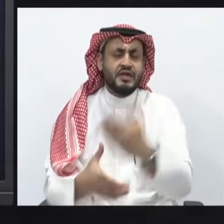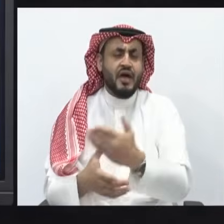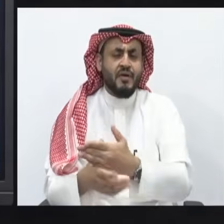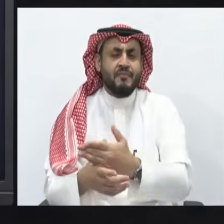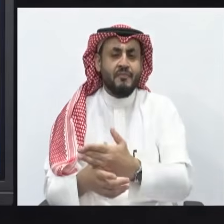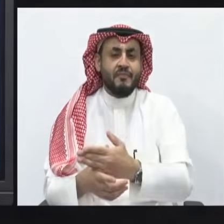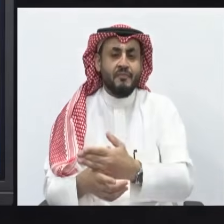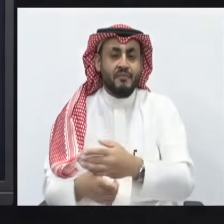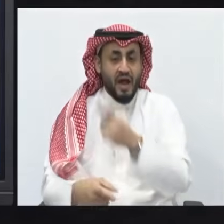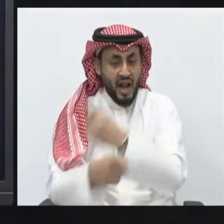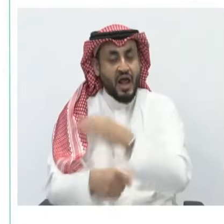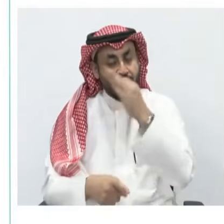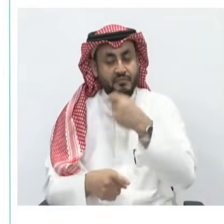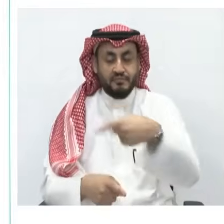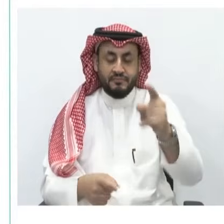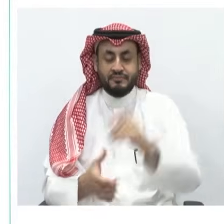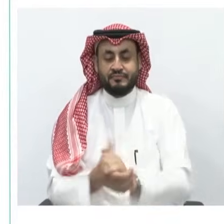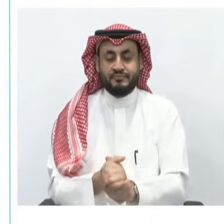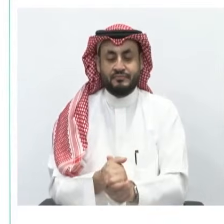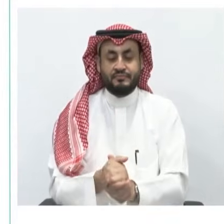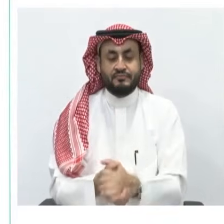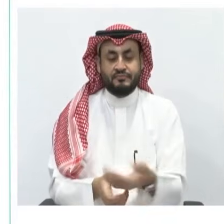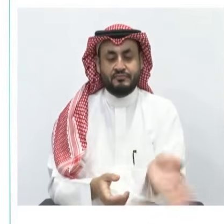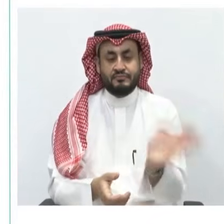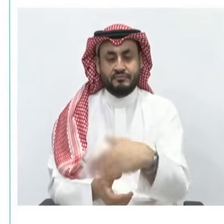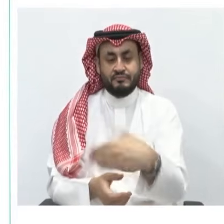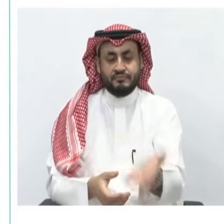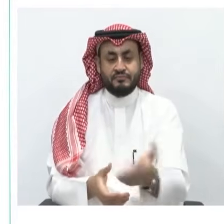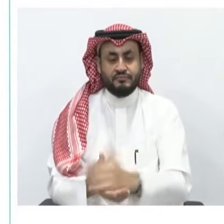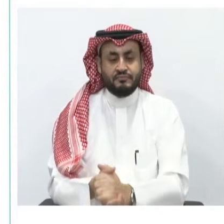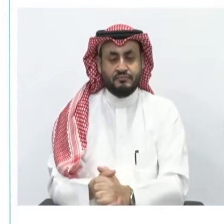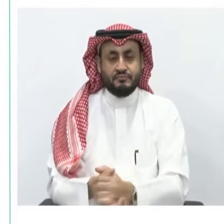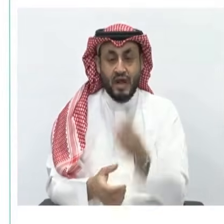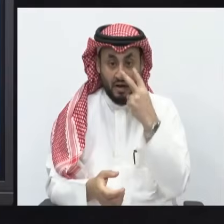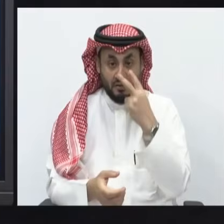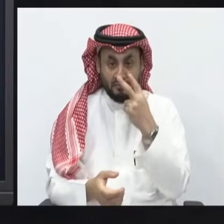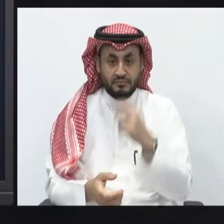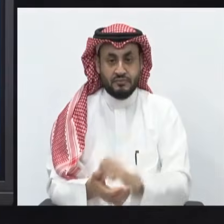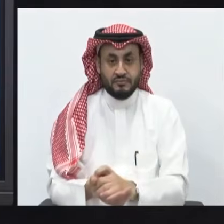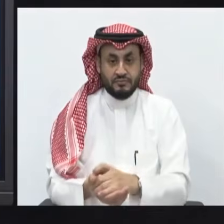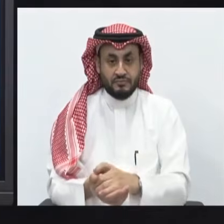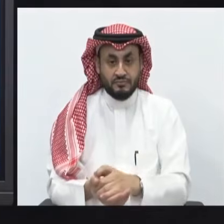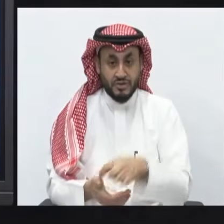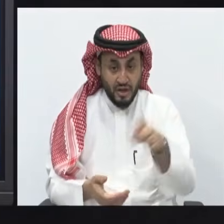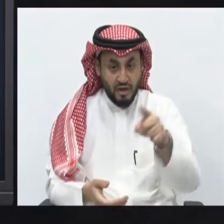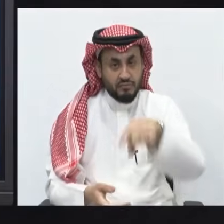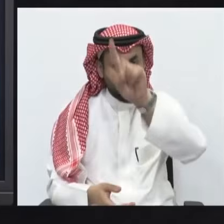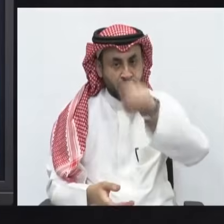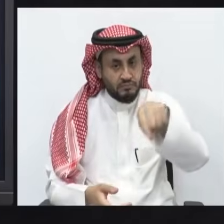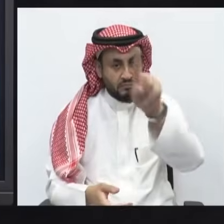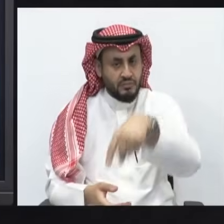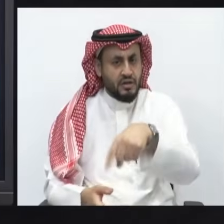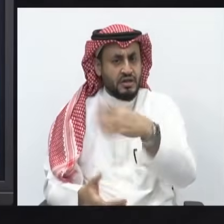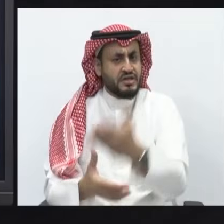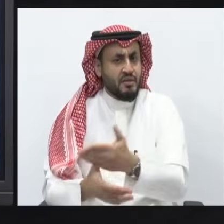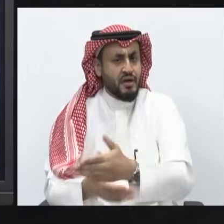that's right. You touch it. Excellent. Okay. What about this? Touch your eyes. Touch your eyes. No, don't touch